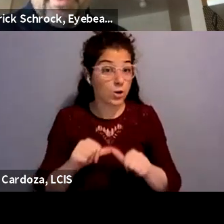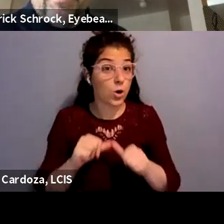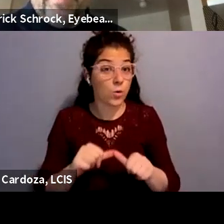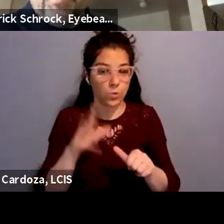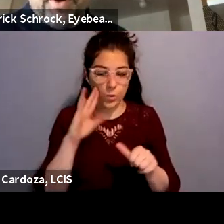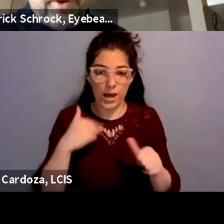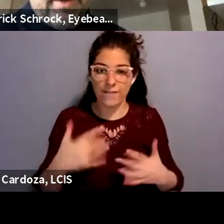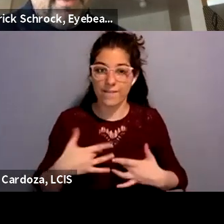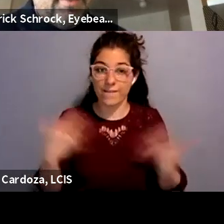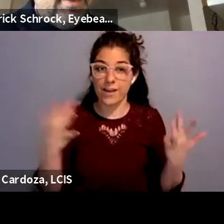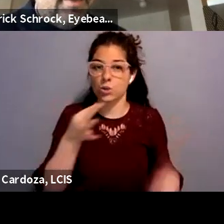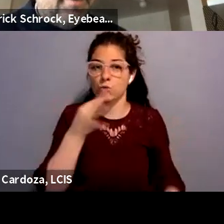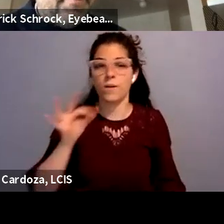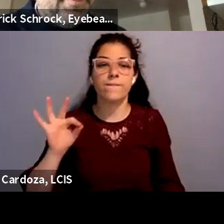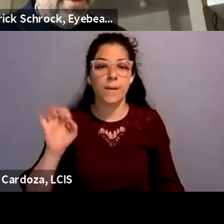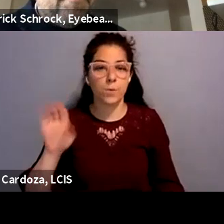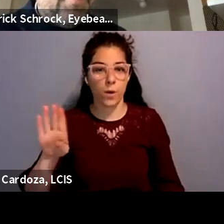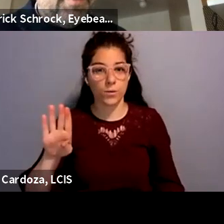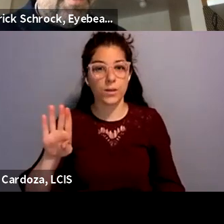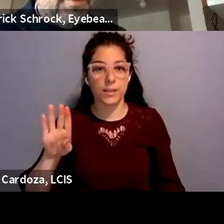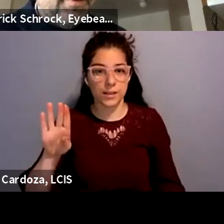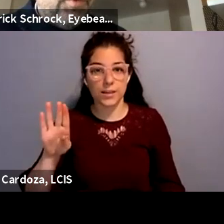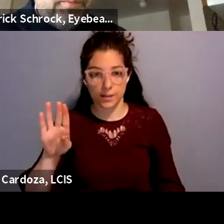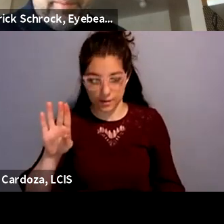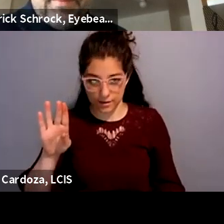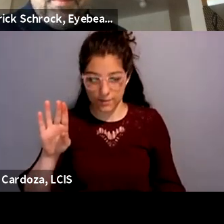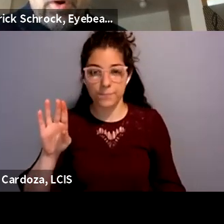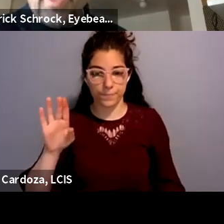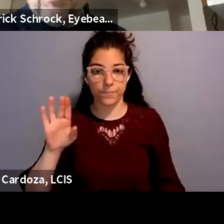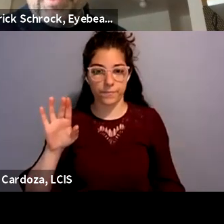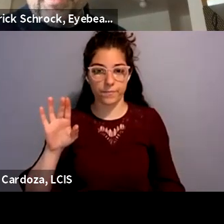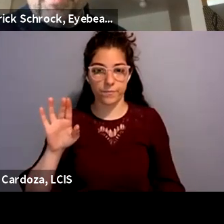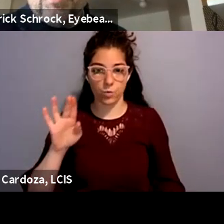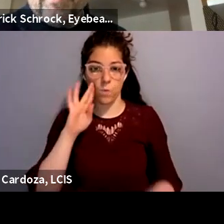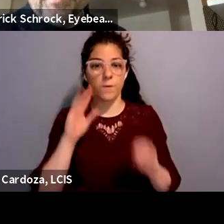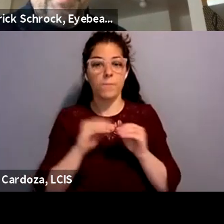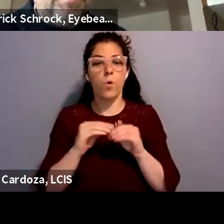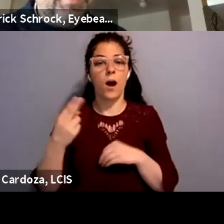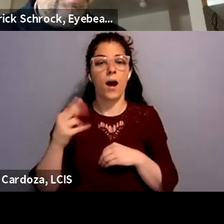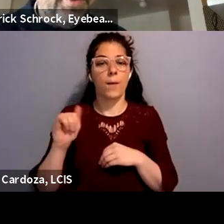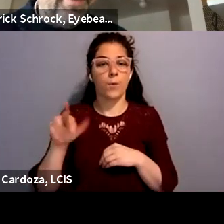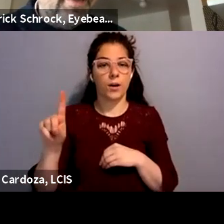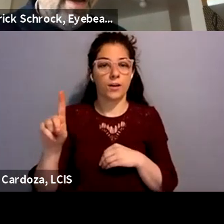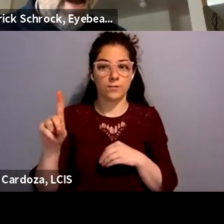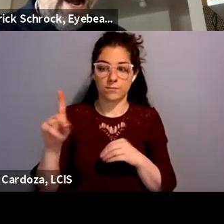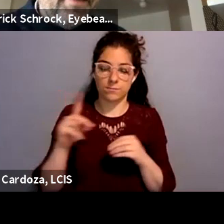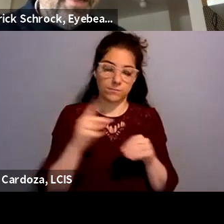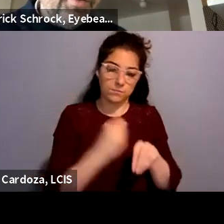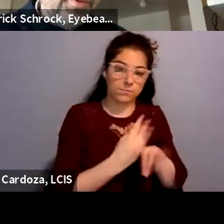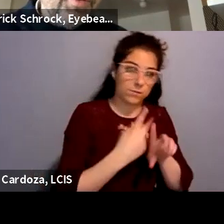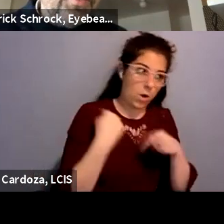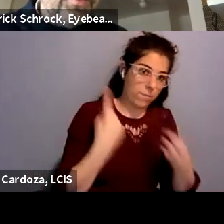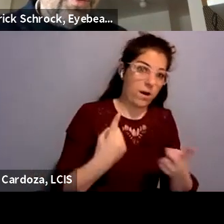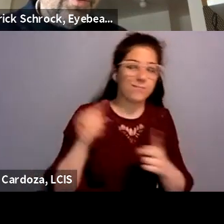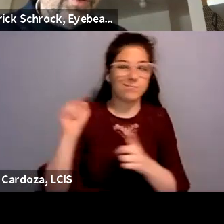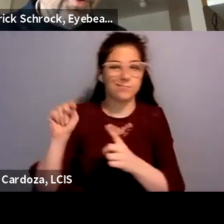event in February that is will be more hybrid than the program has been up to this point. I think in